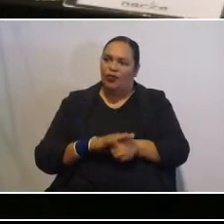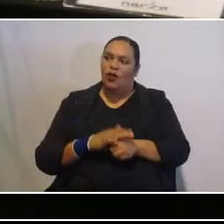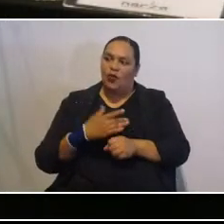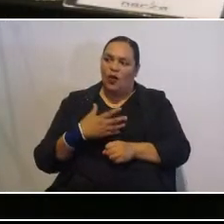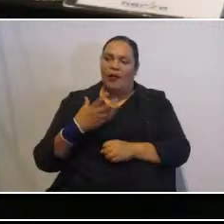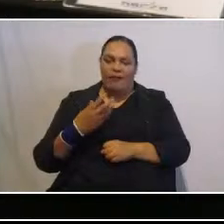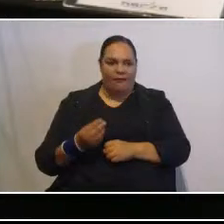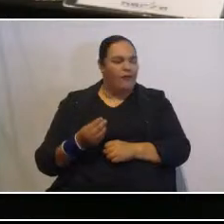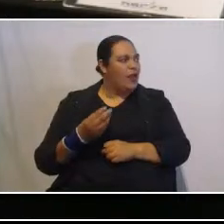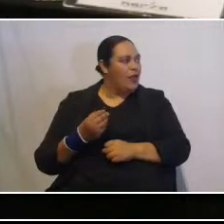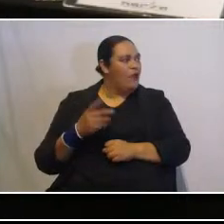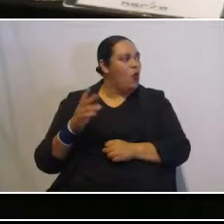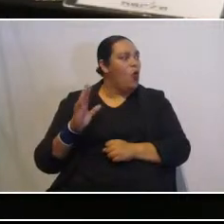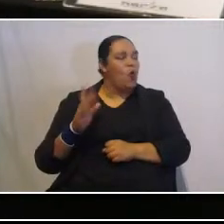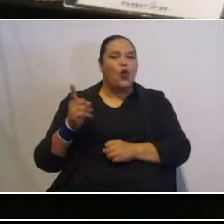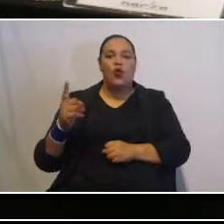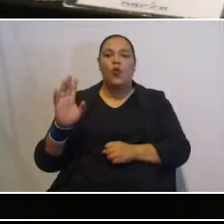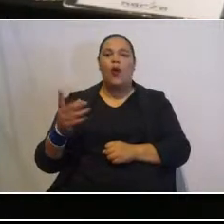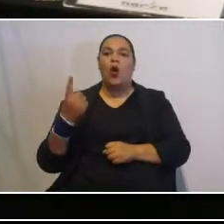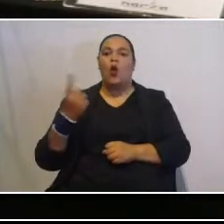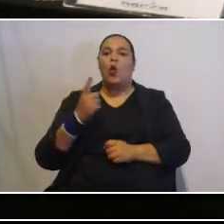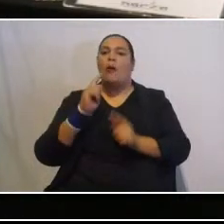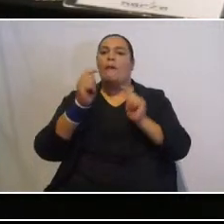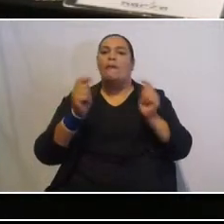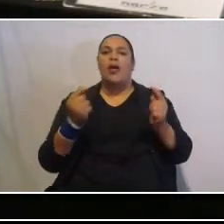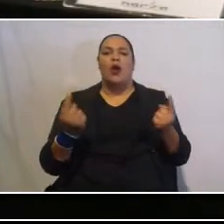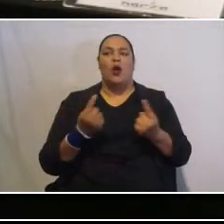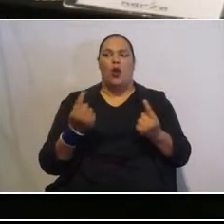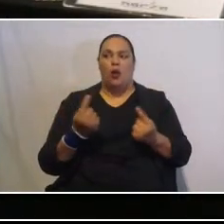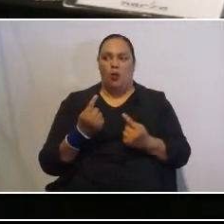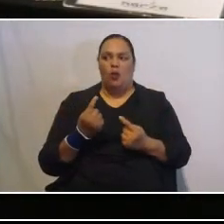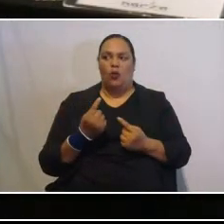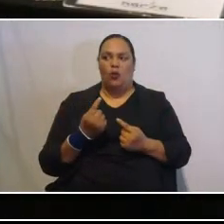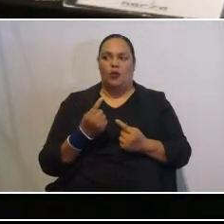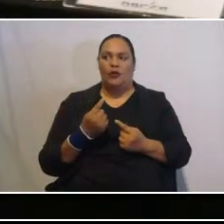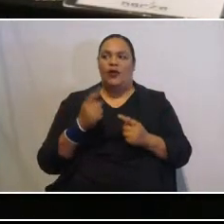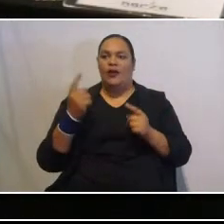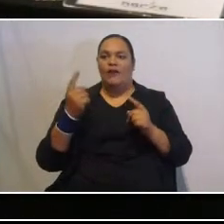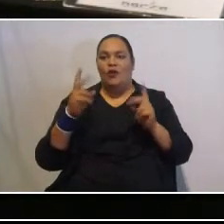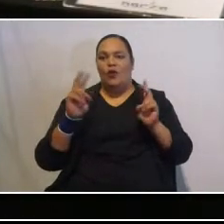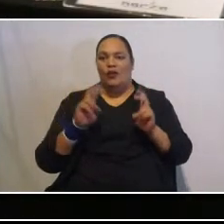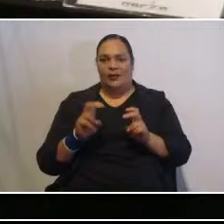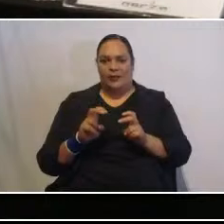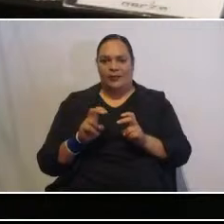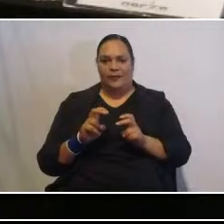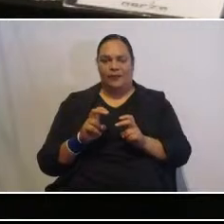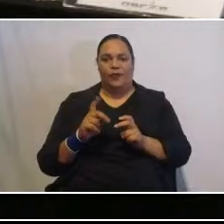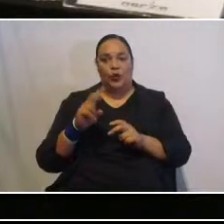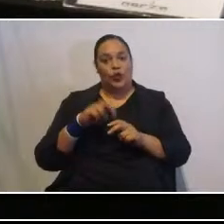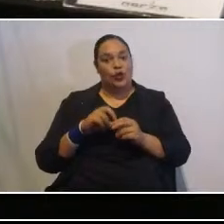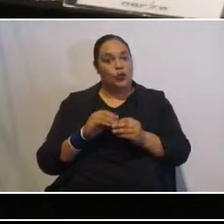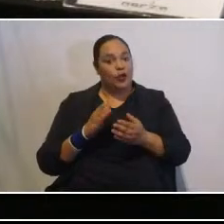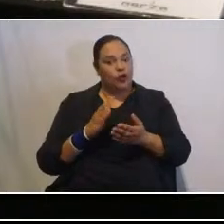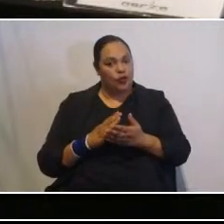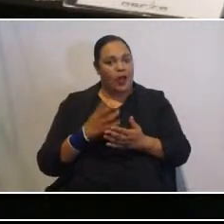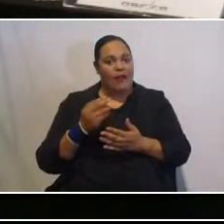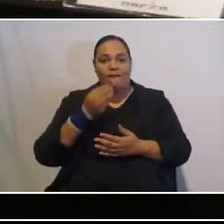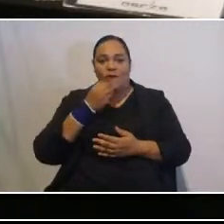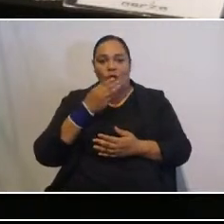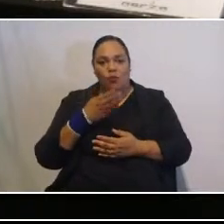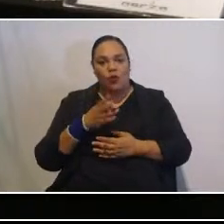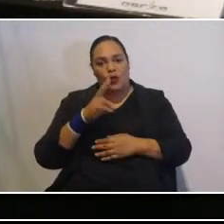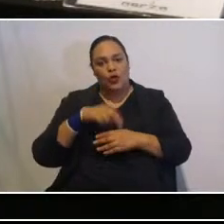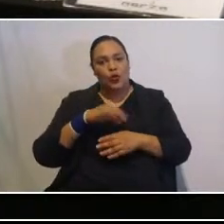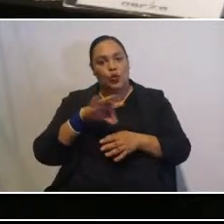that. Or are you the ones that are paying the bills for electricity and have to make sure that there's food you have